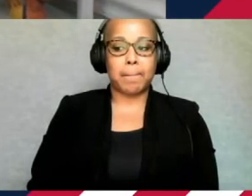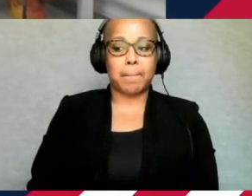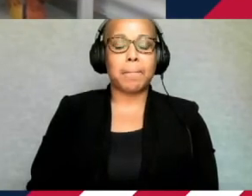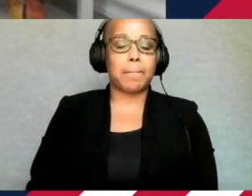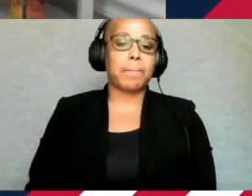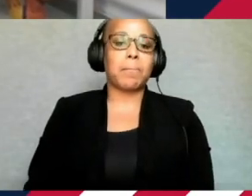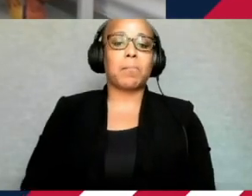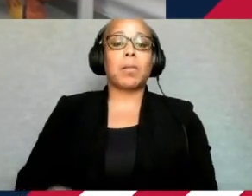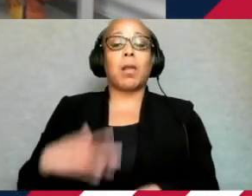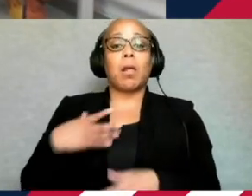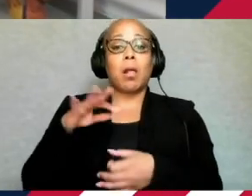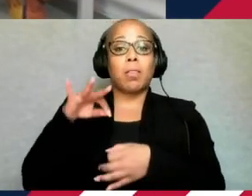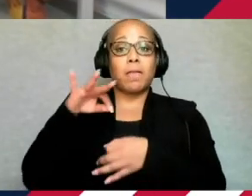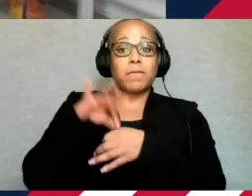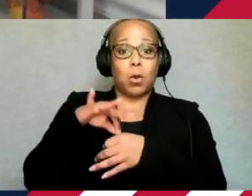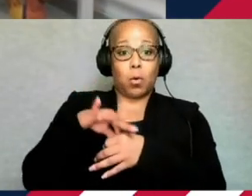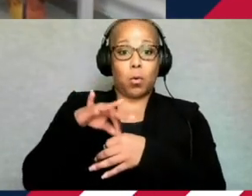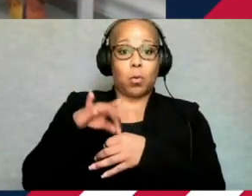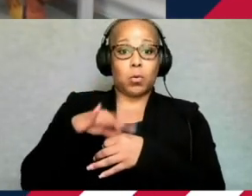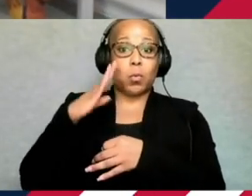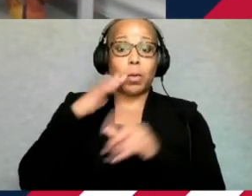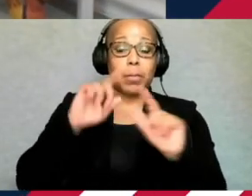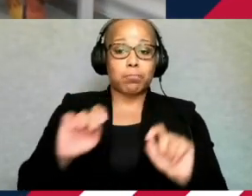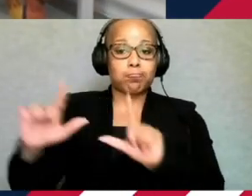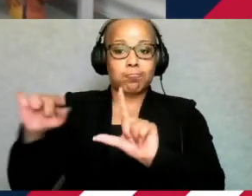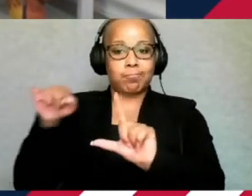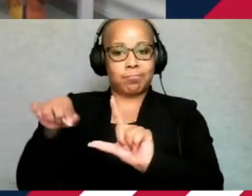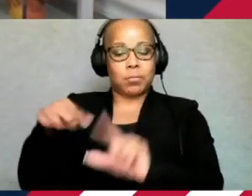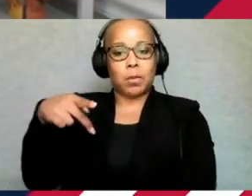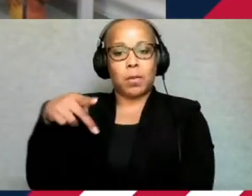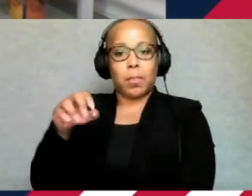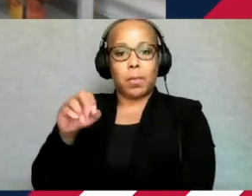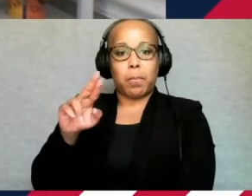vote is going to be up on the portal.